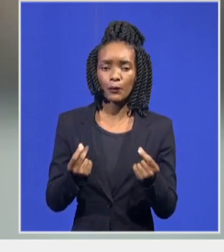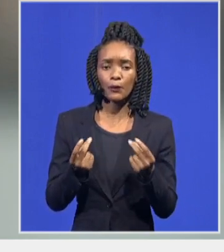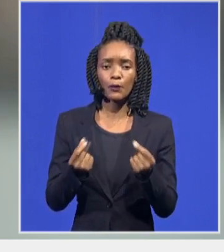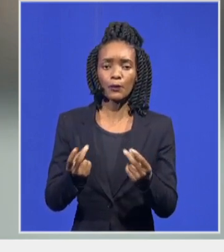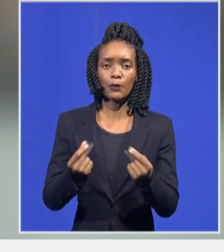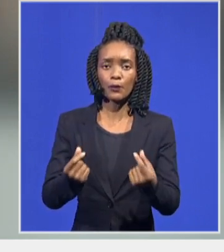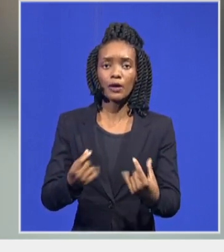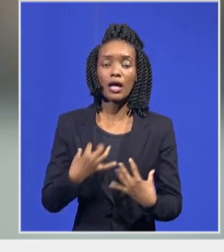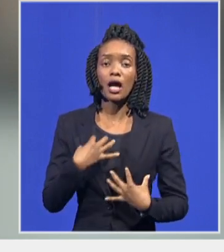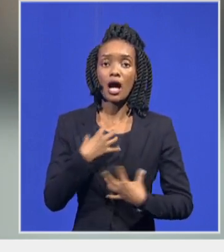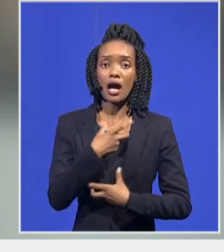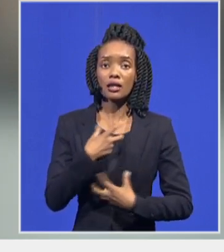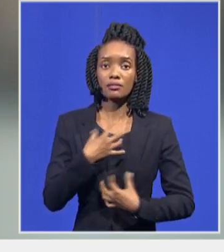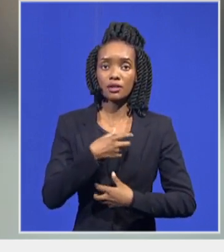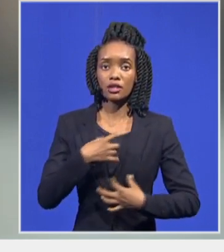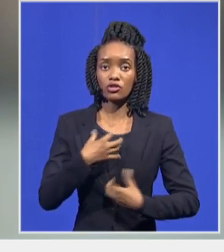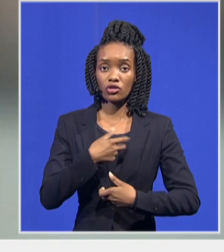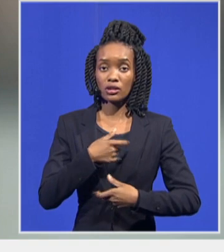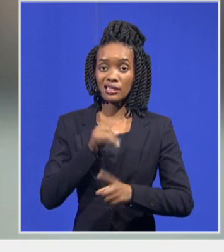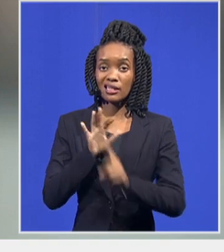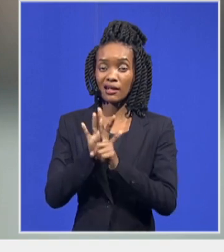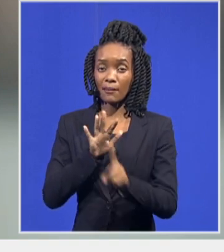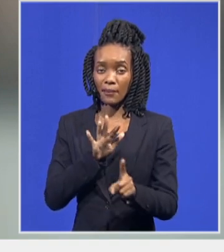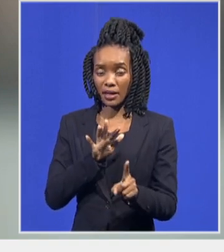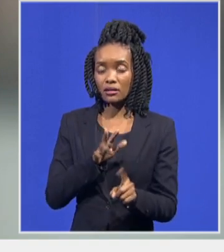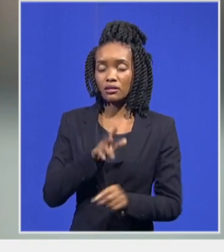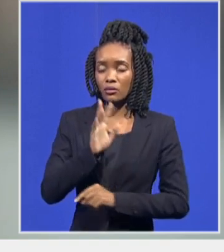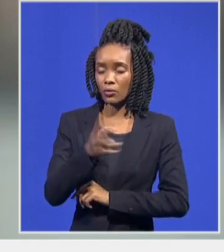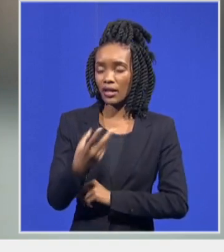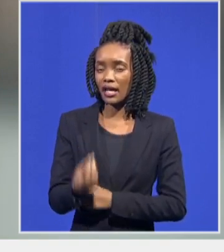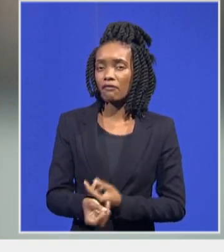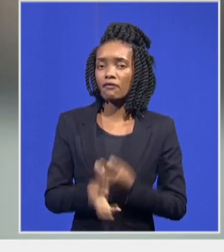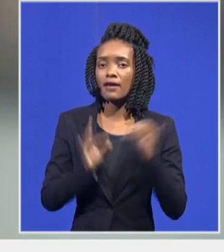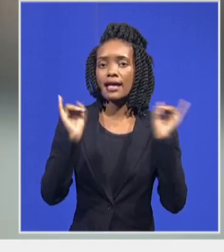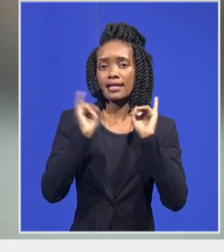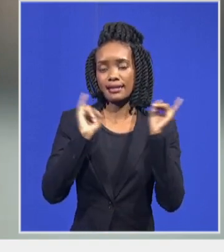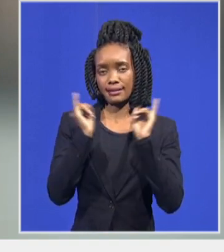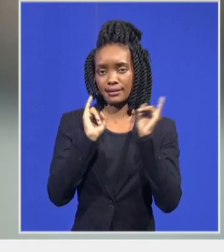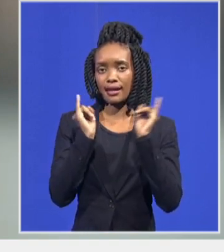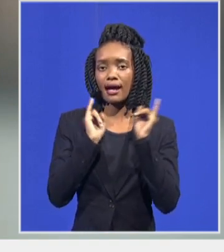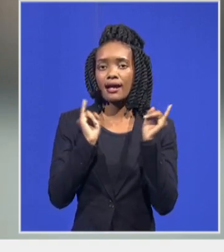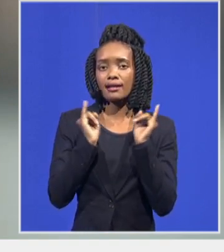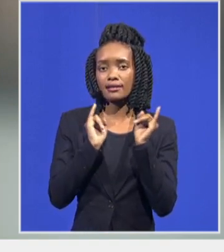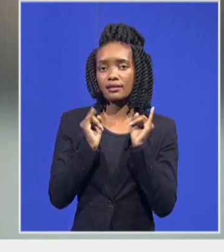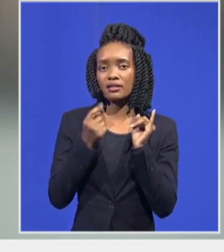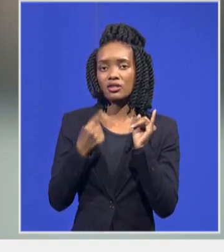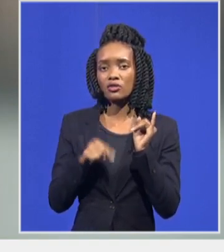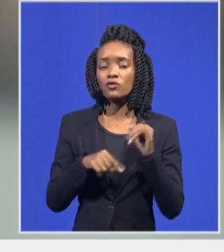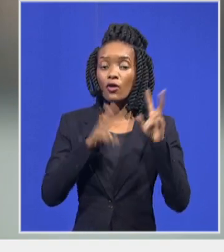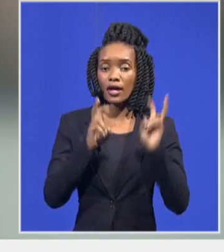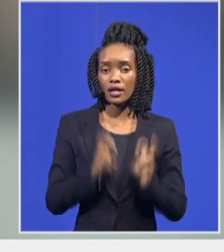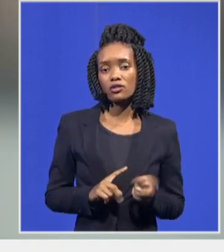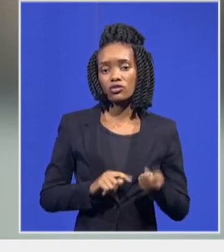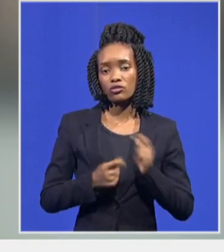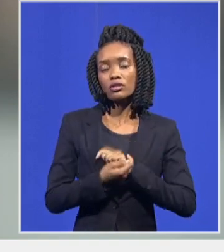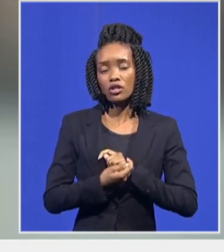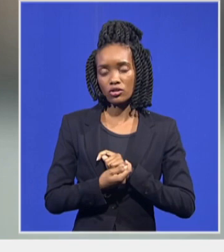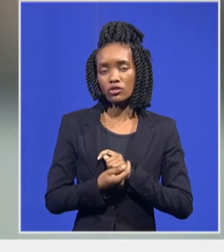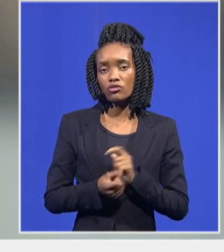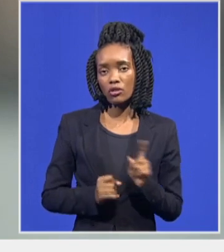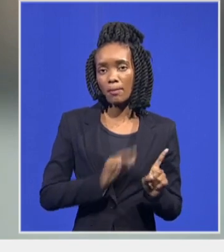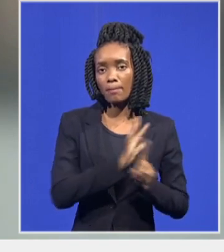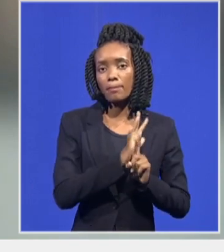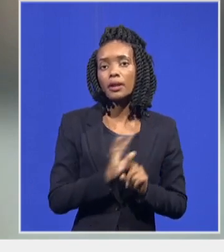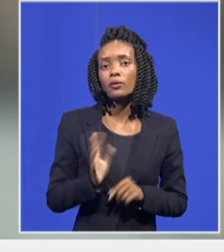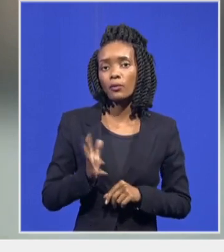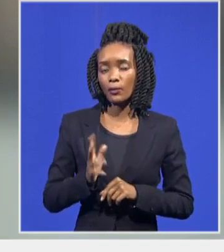Adaptation impacts are going to have very serious implications for the energy transition, not